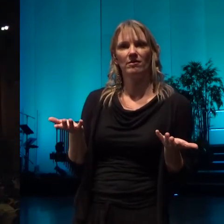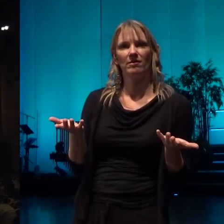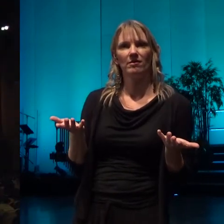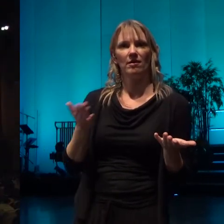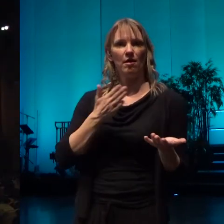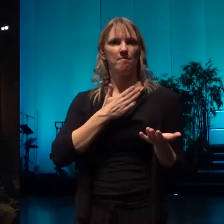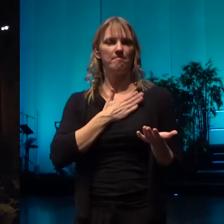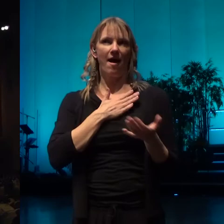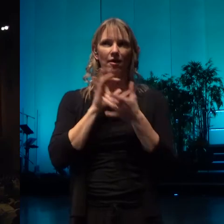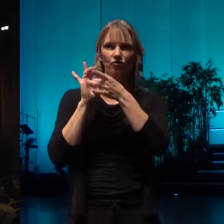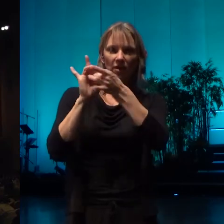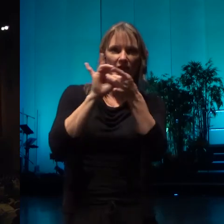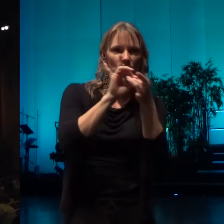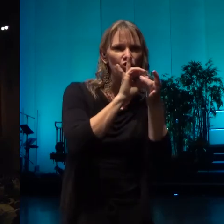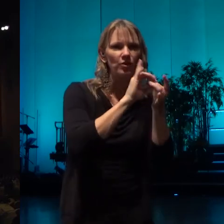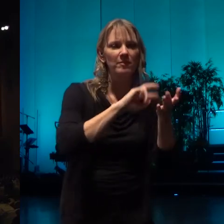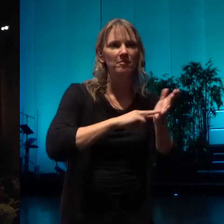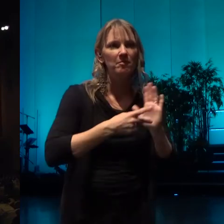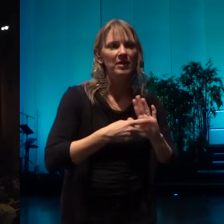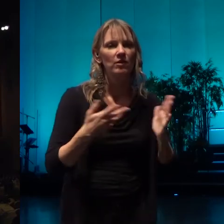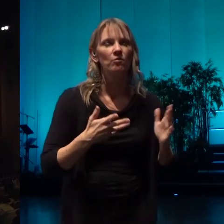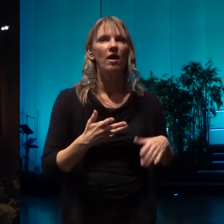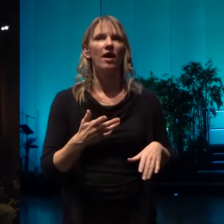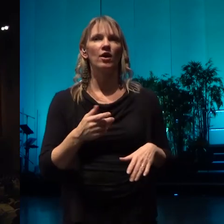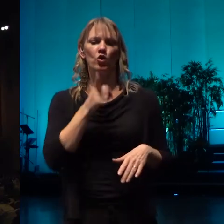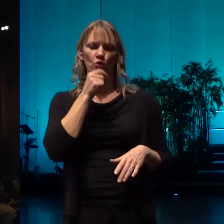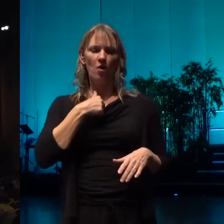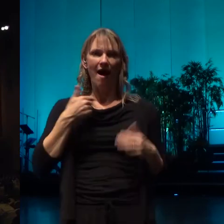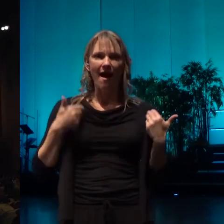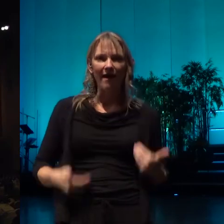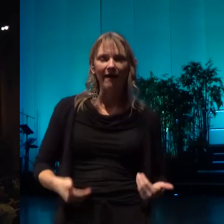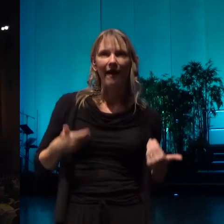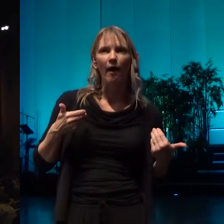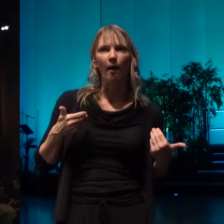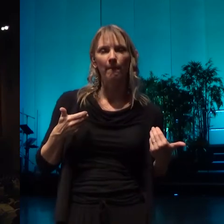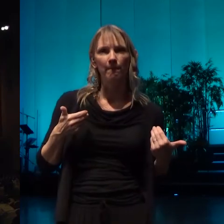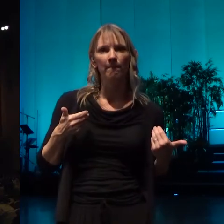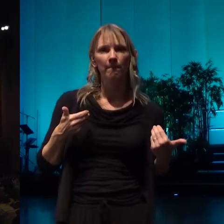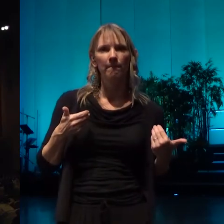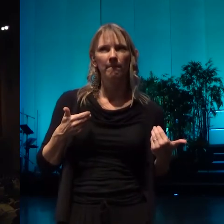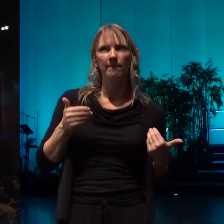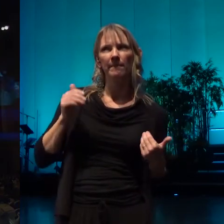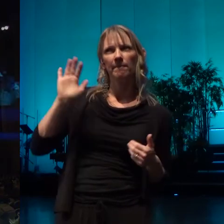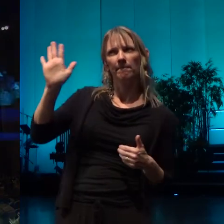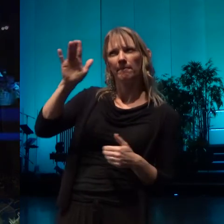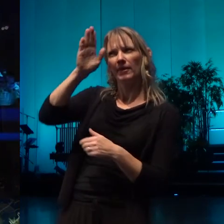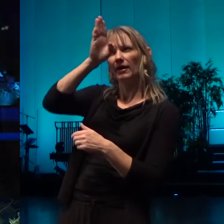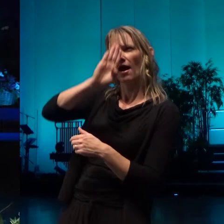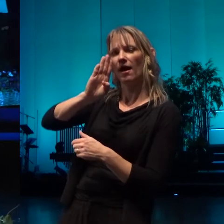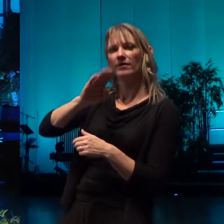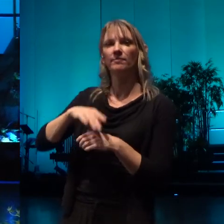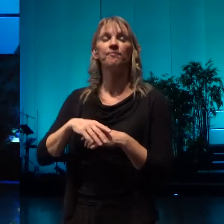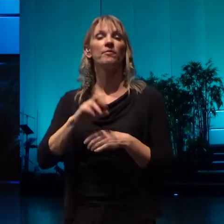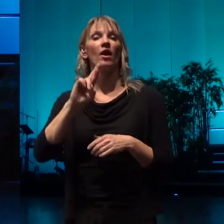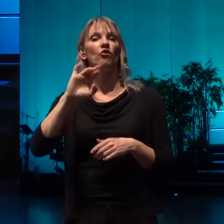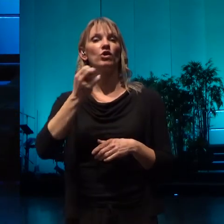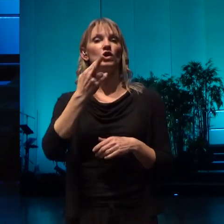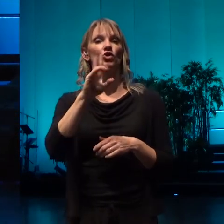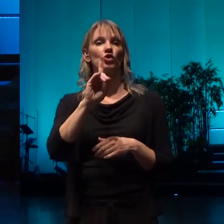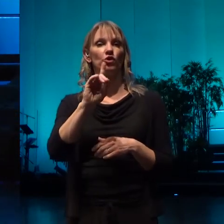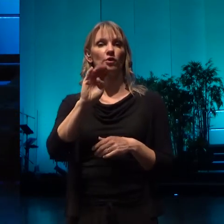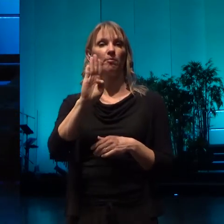of what my relationships mean, of who I am? Richard Bach said something similar. He